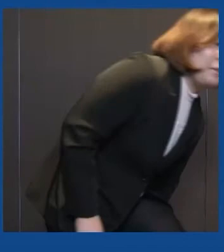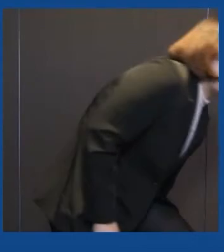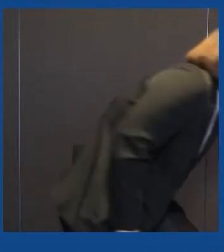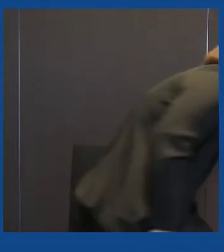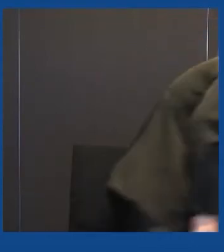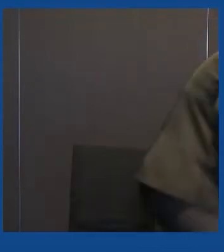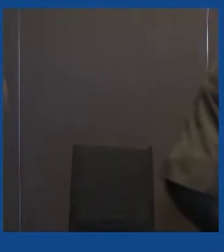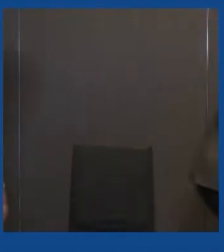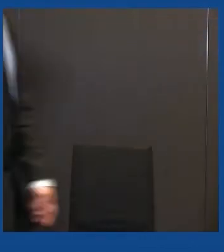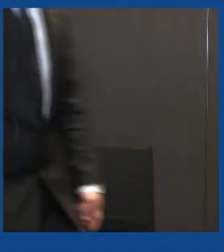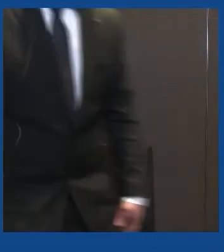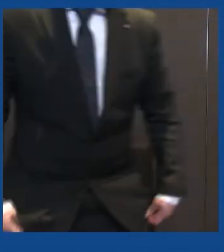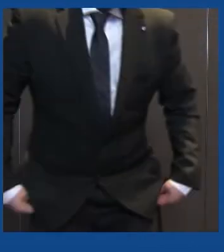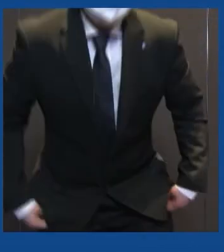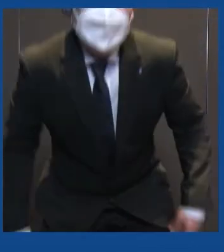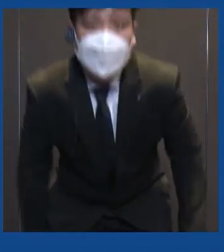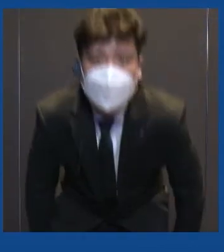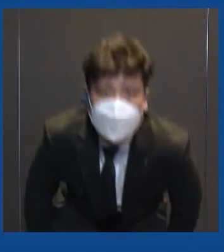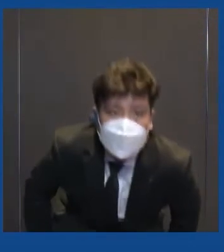Thank you very much for that.